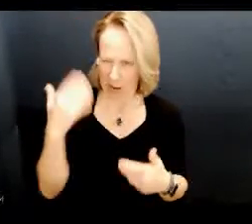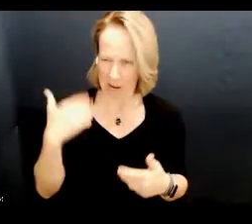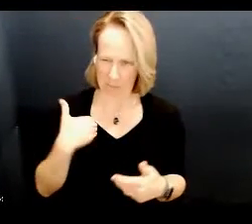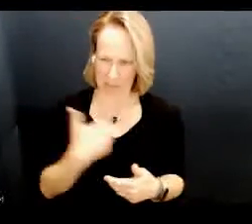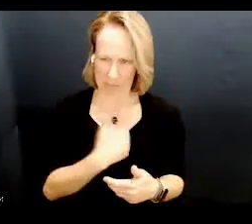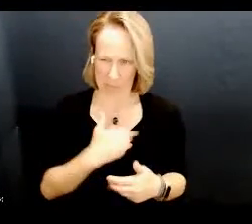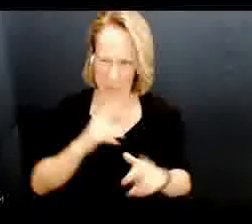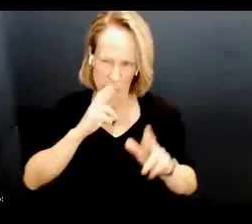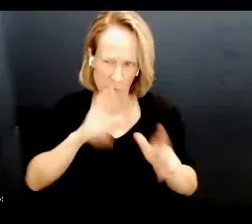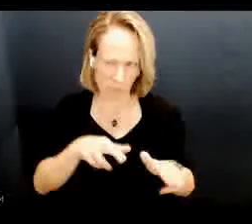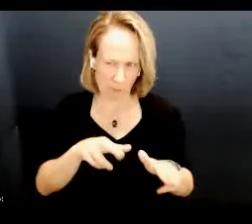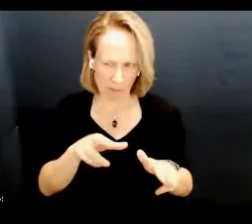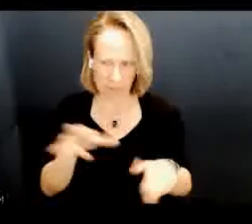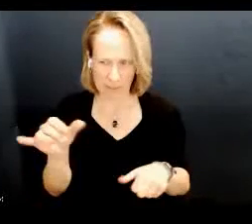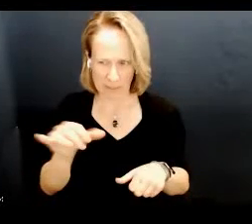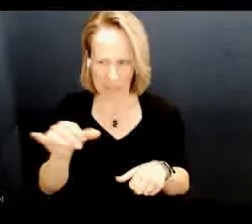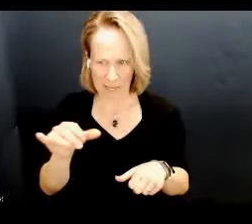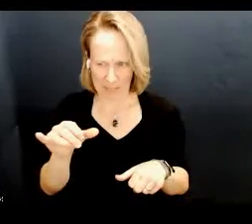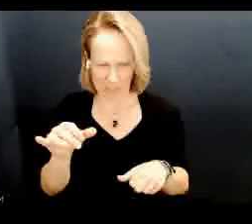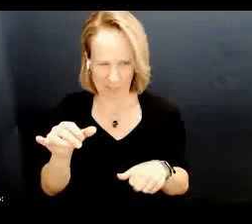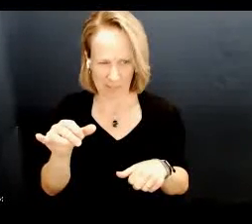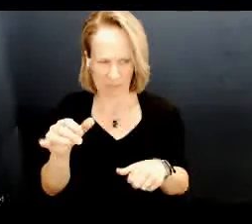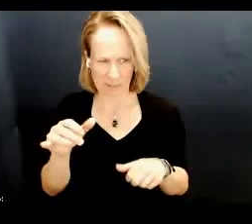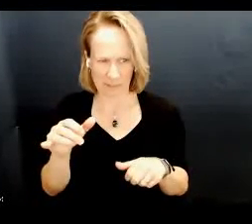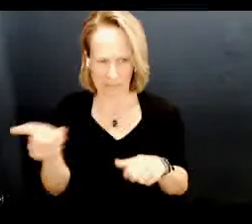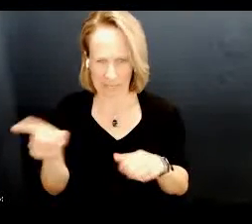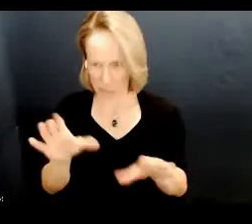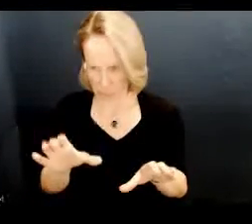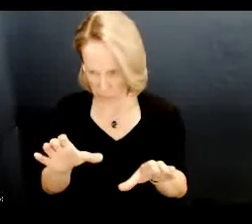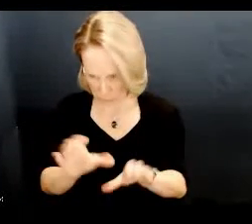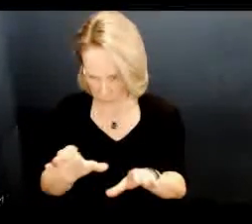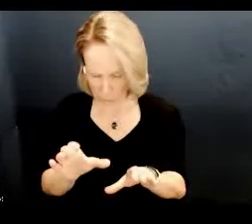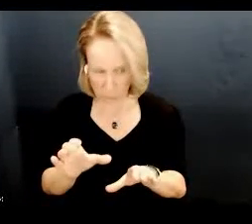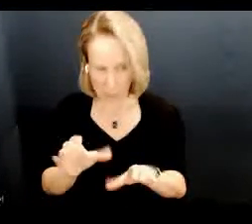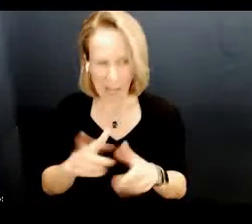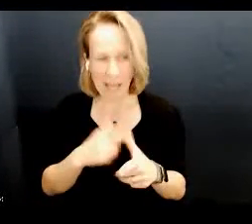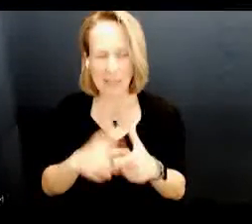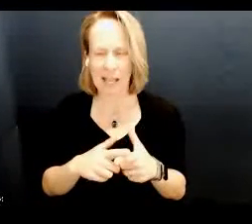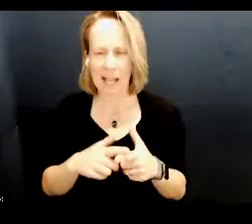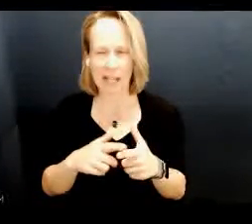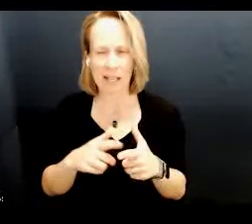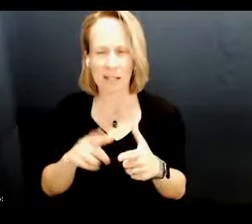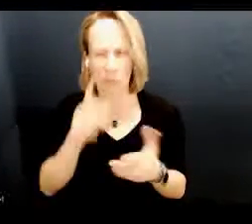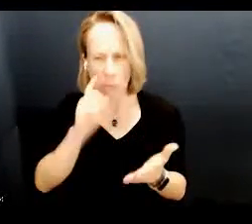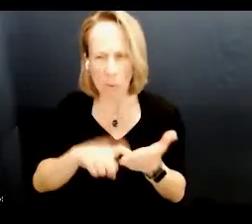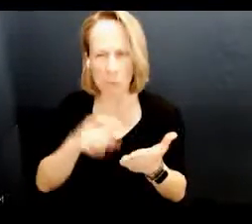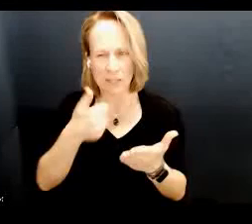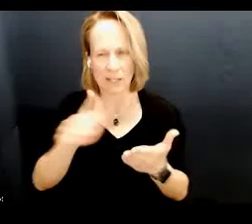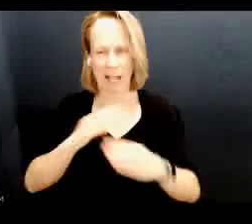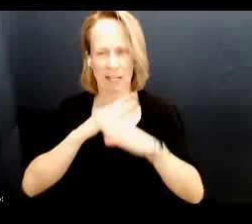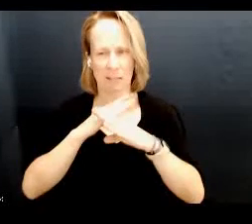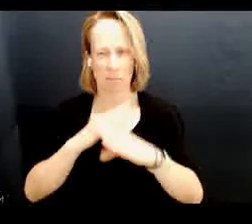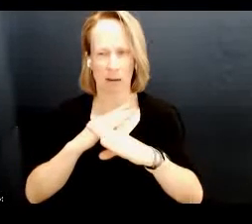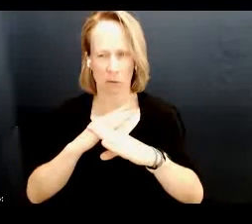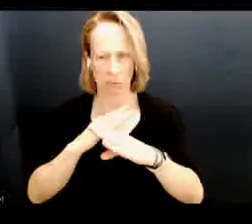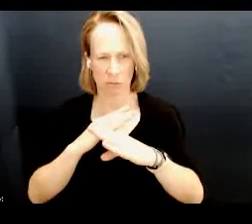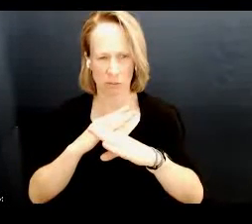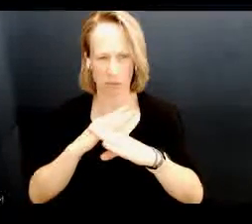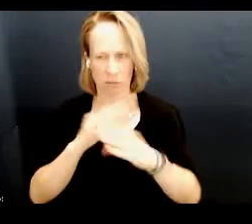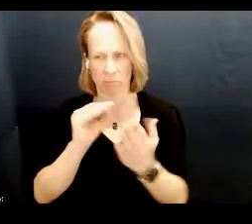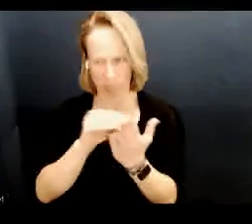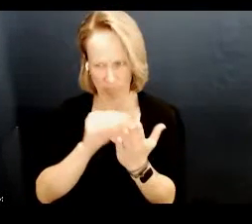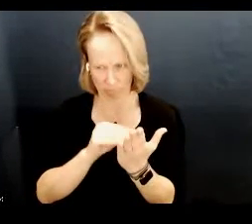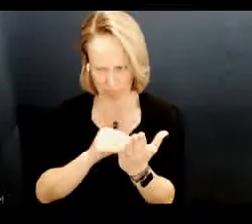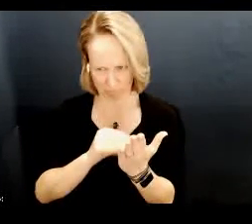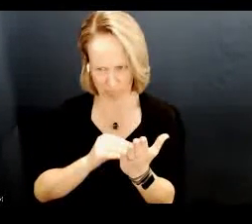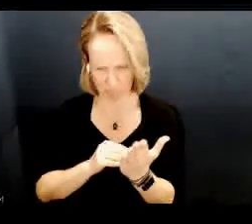map, we'll also talk about any changes or barriers that we need to as we go. We want to look at